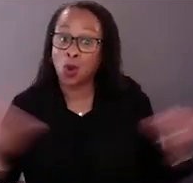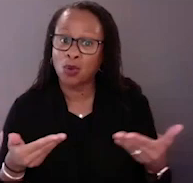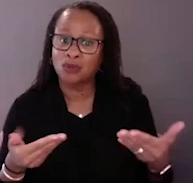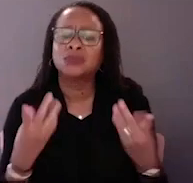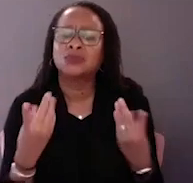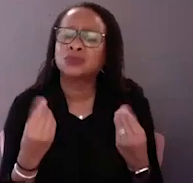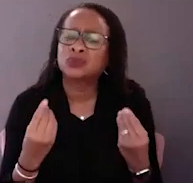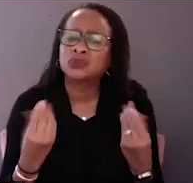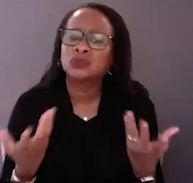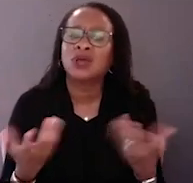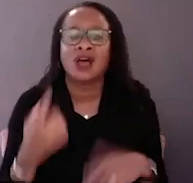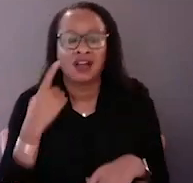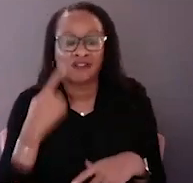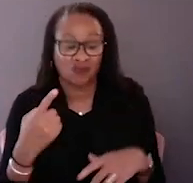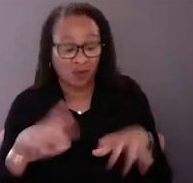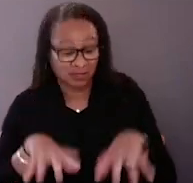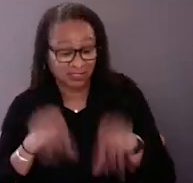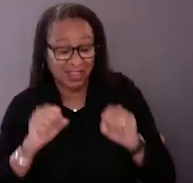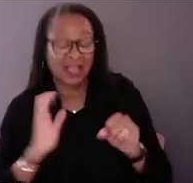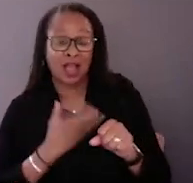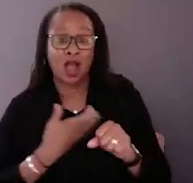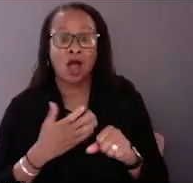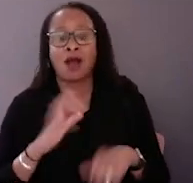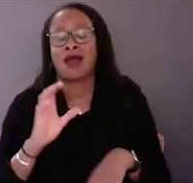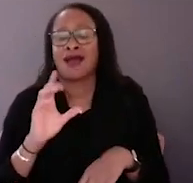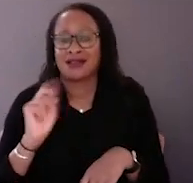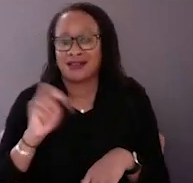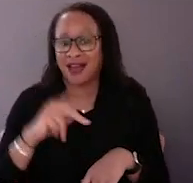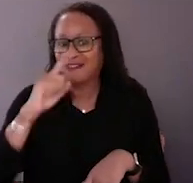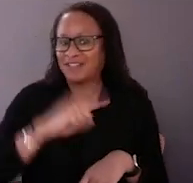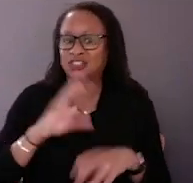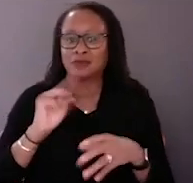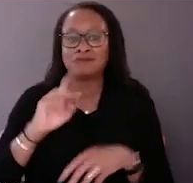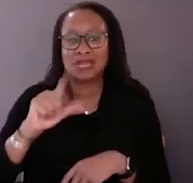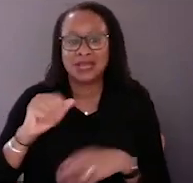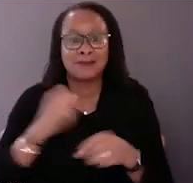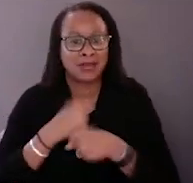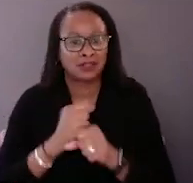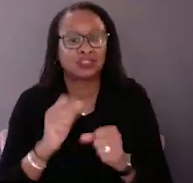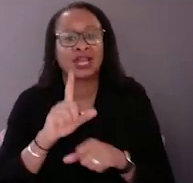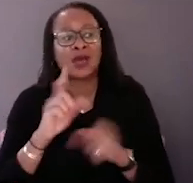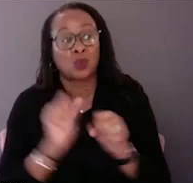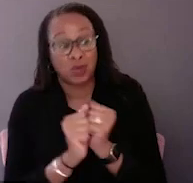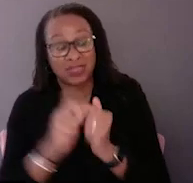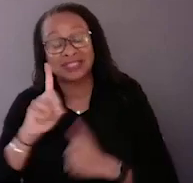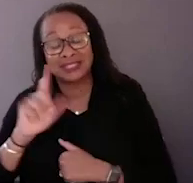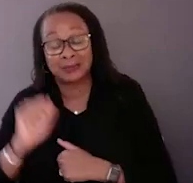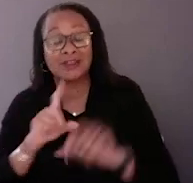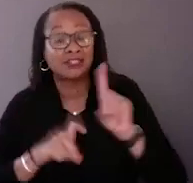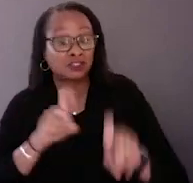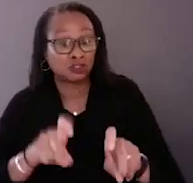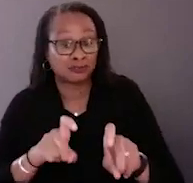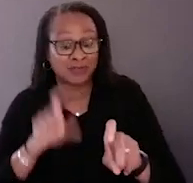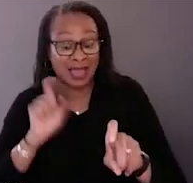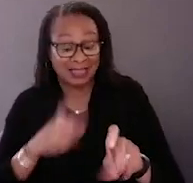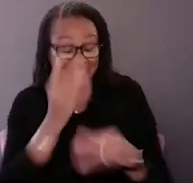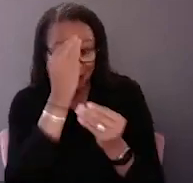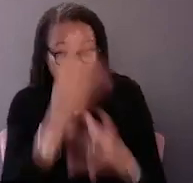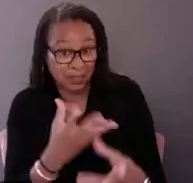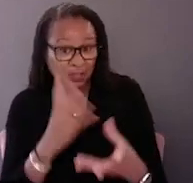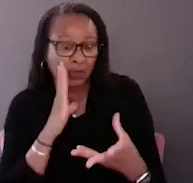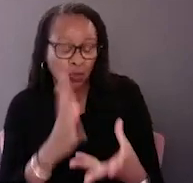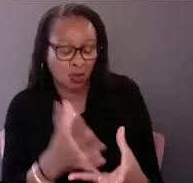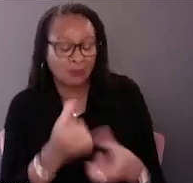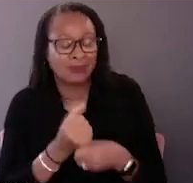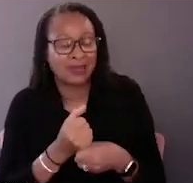invite folks to take our Nonfiction Media Makers with Disabilities survey. Data from the survey will inform how the re-grant fund will